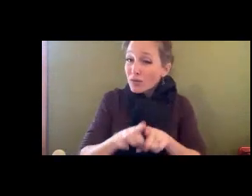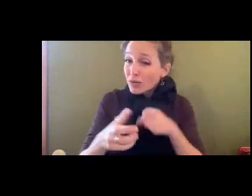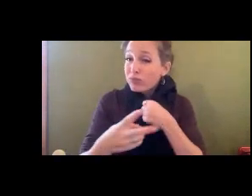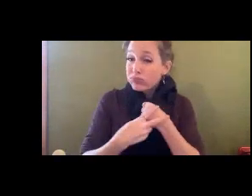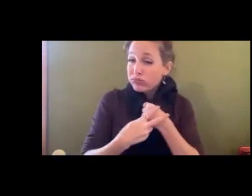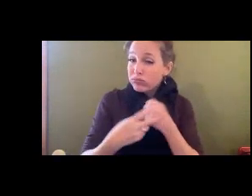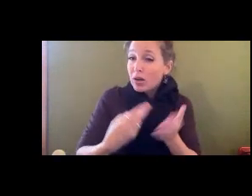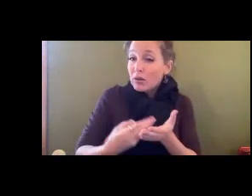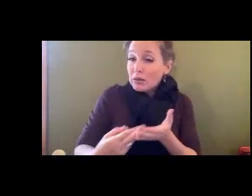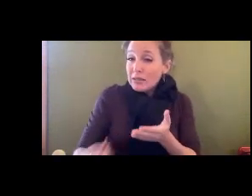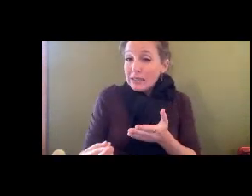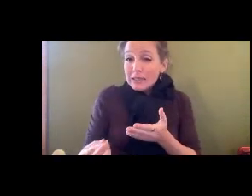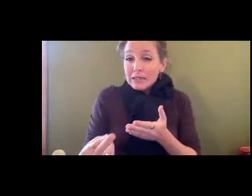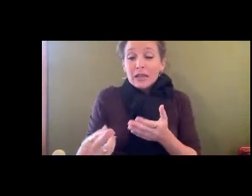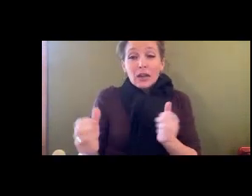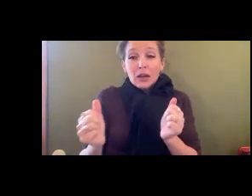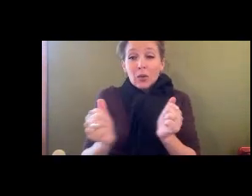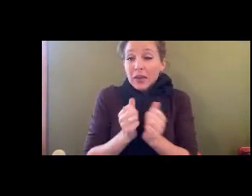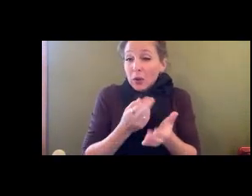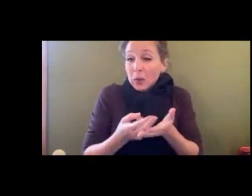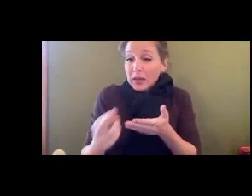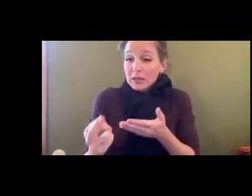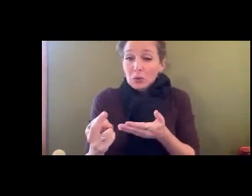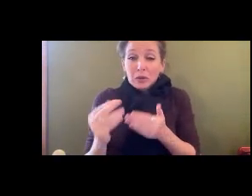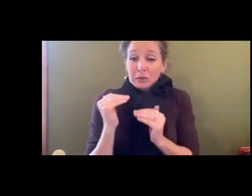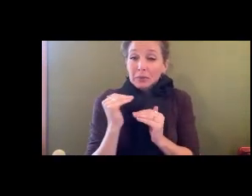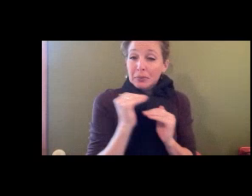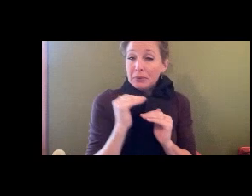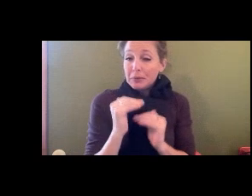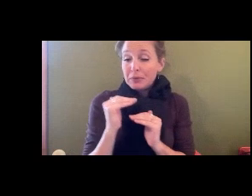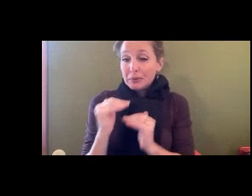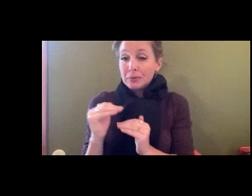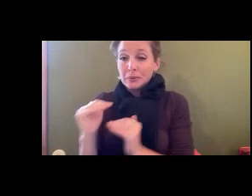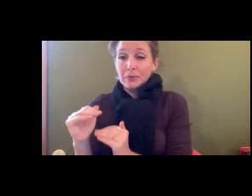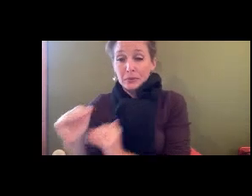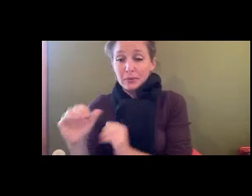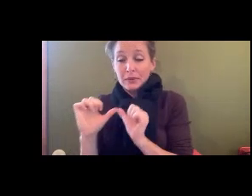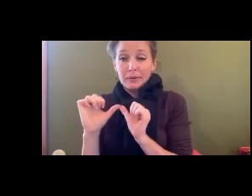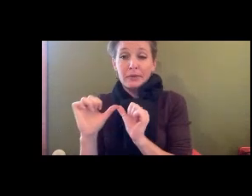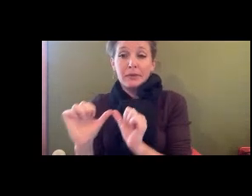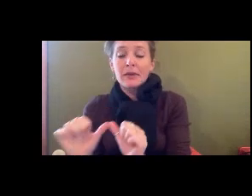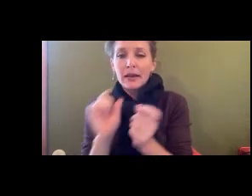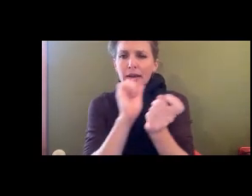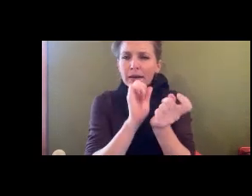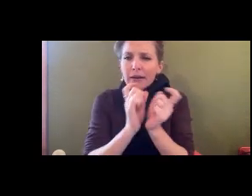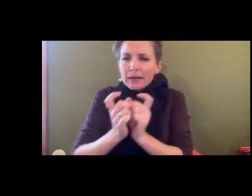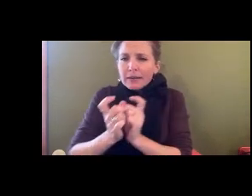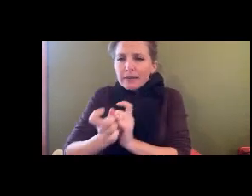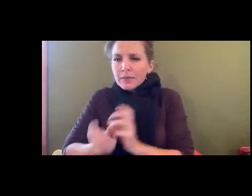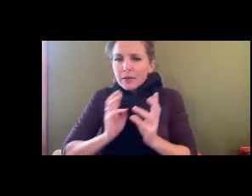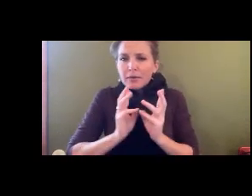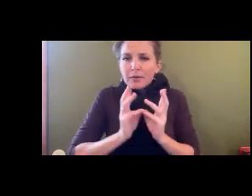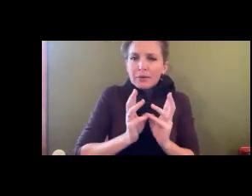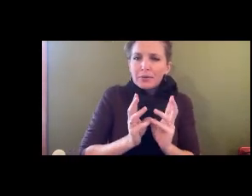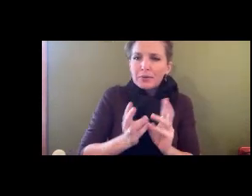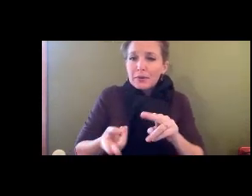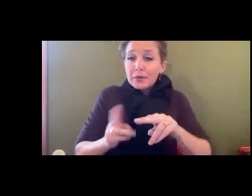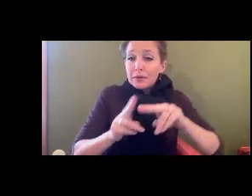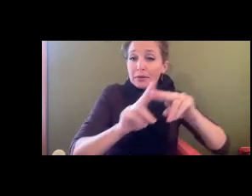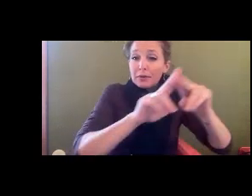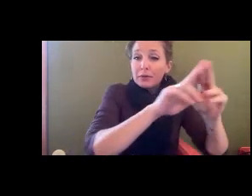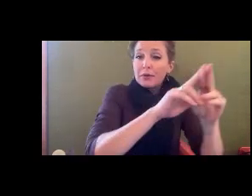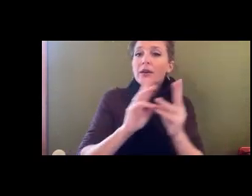of ever-tightening resource constraints, while adapting and mitigating to climate change. So ag